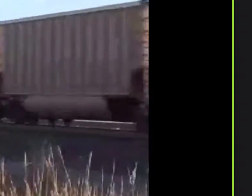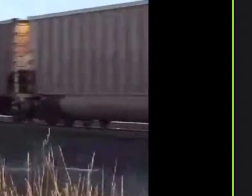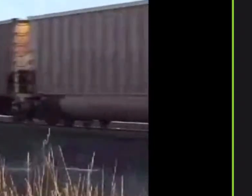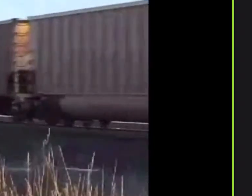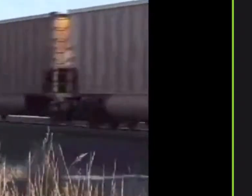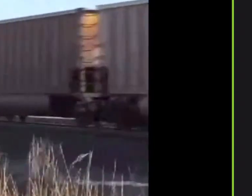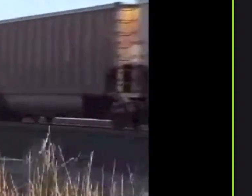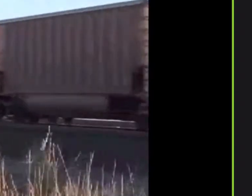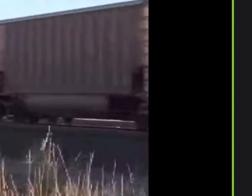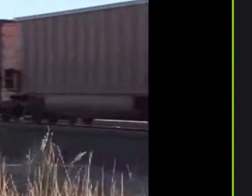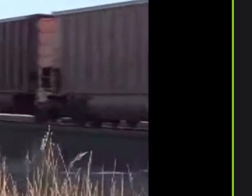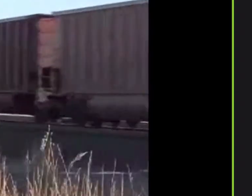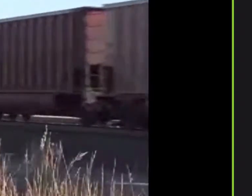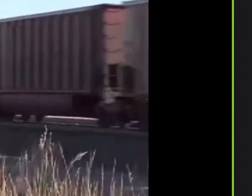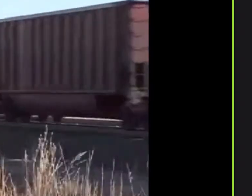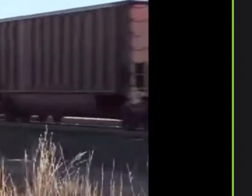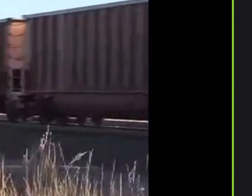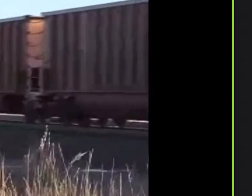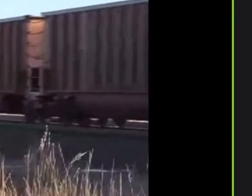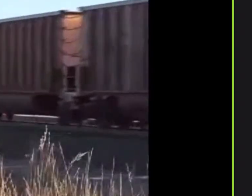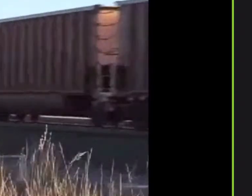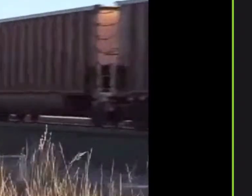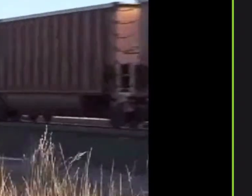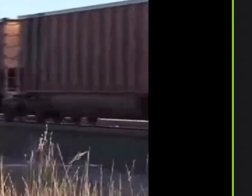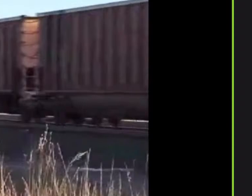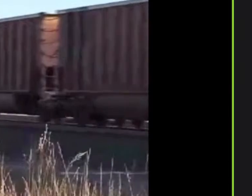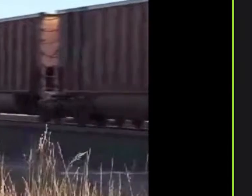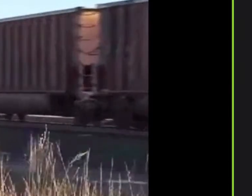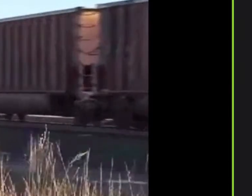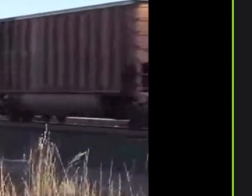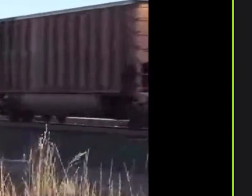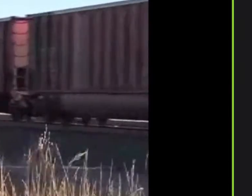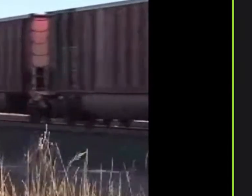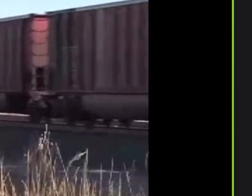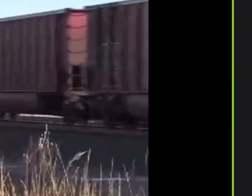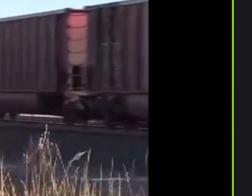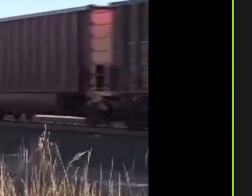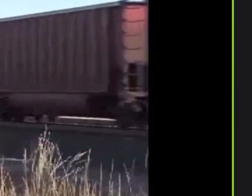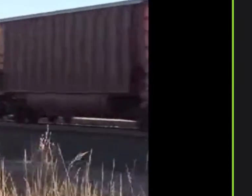you see the point, carries luggage to different places. Okay.